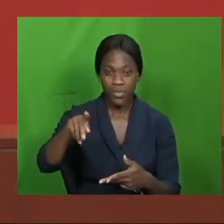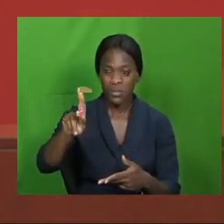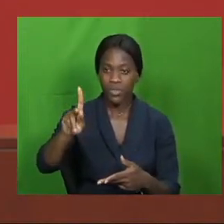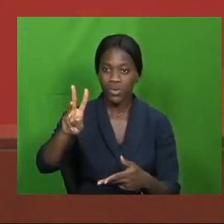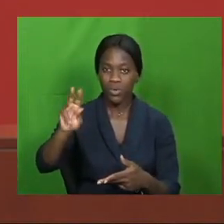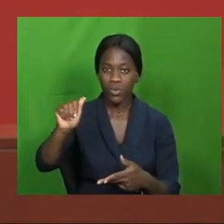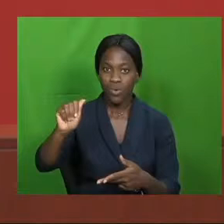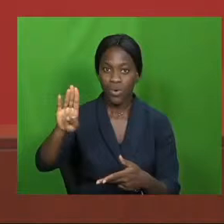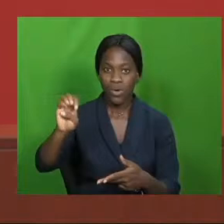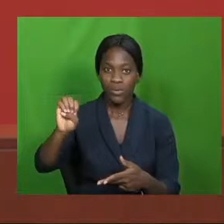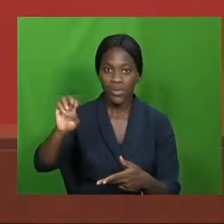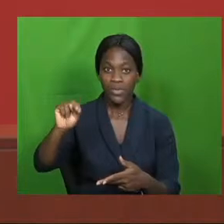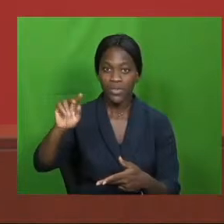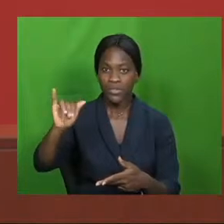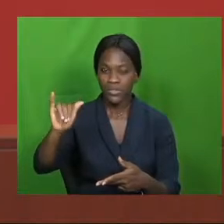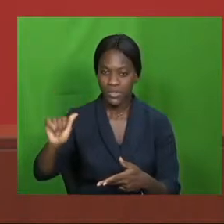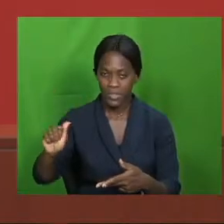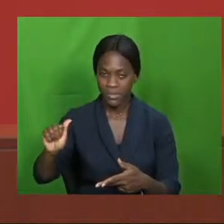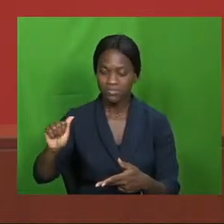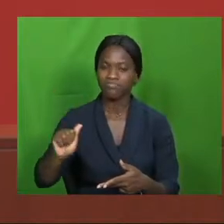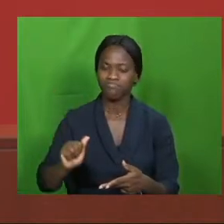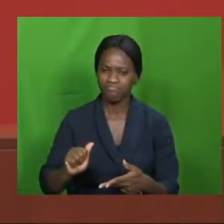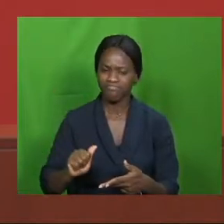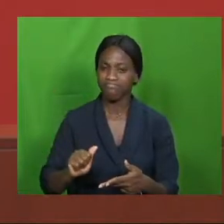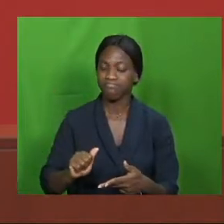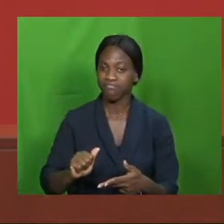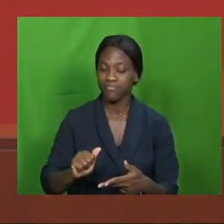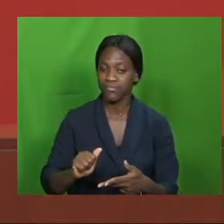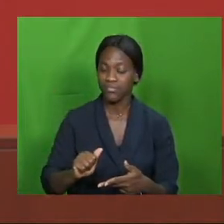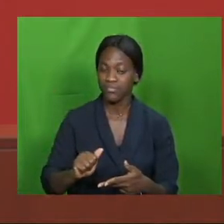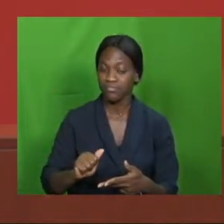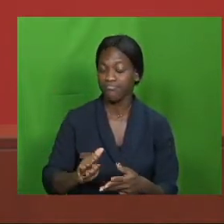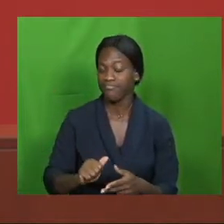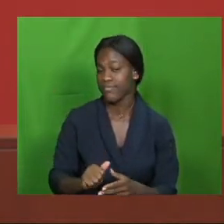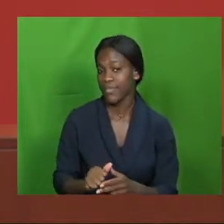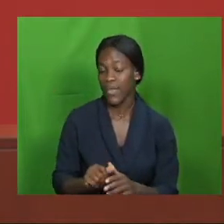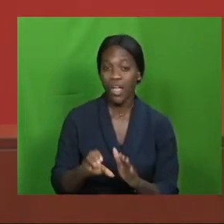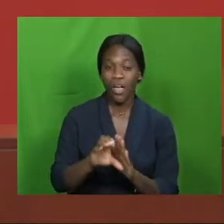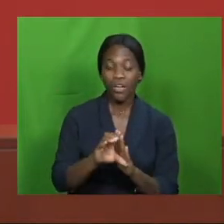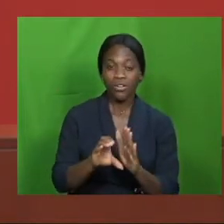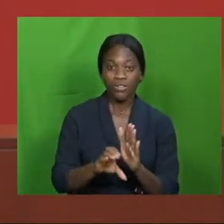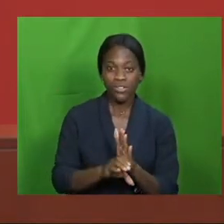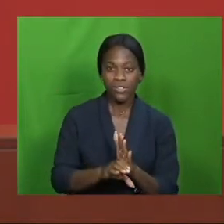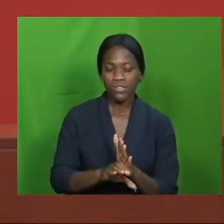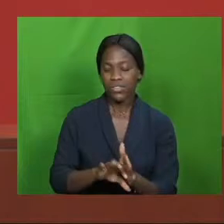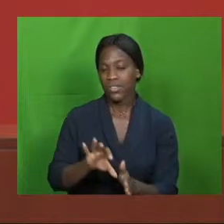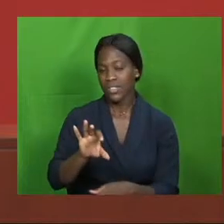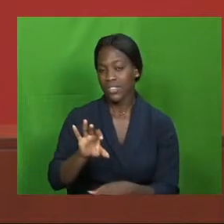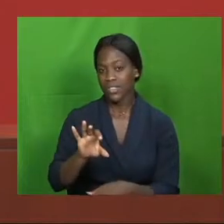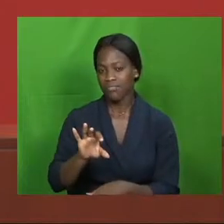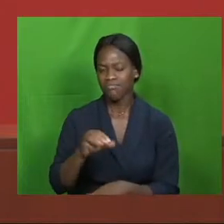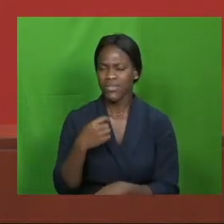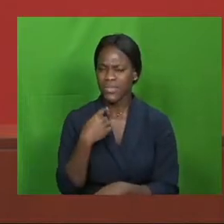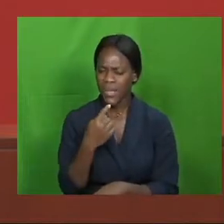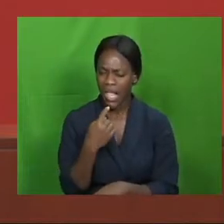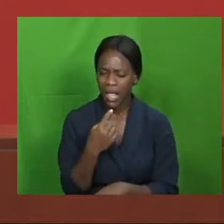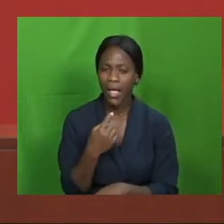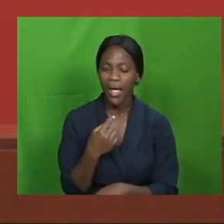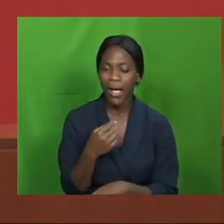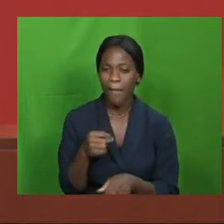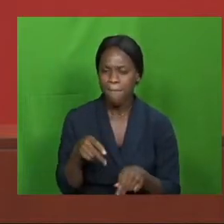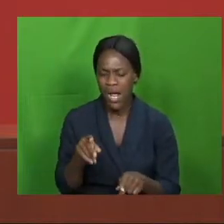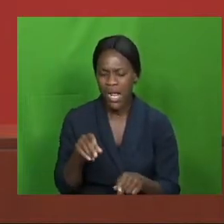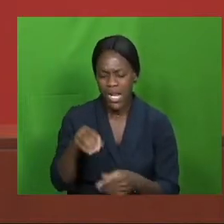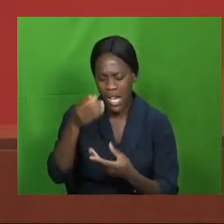Pursuant to Article 97(1)(c) of the Constitution, the mandate of the committee involves a determination of